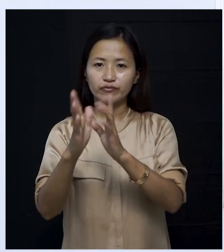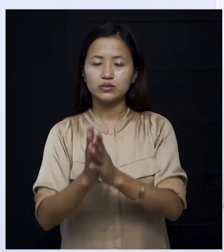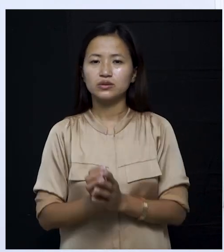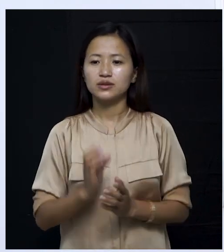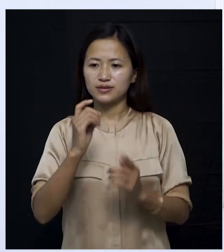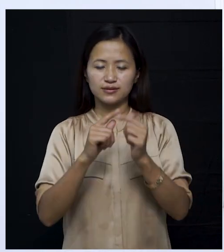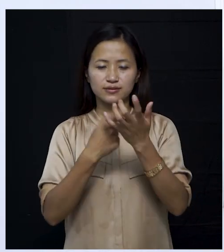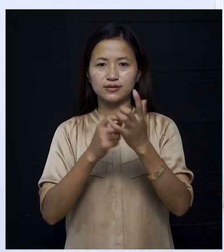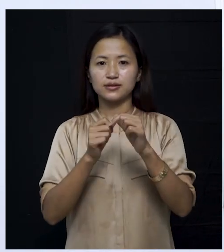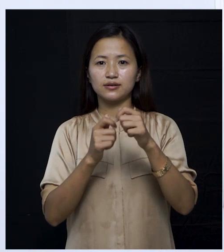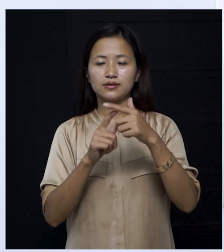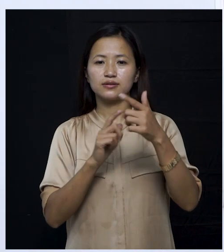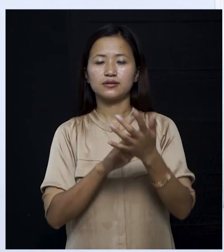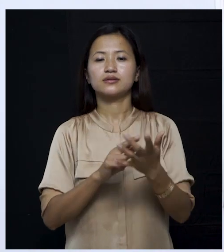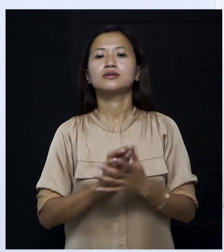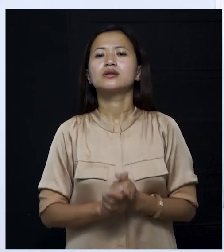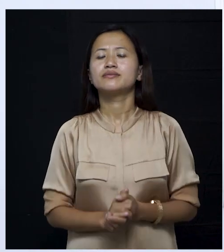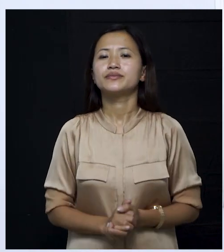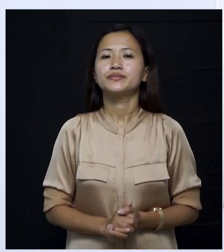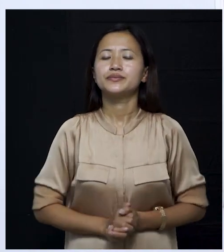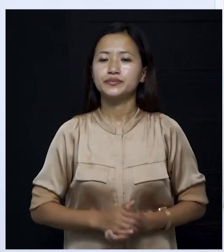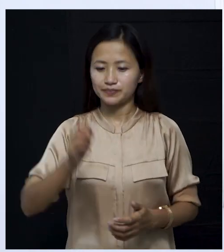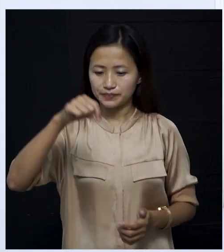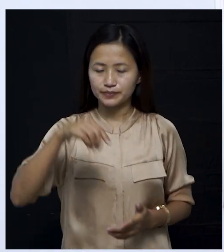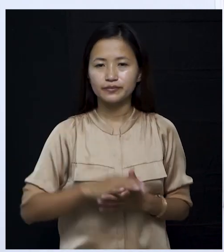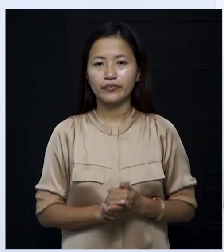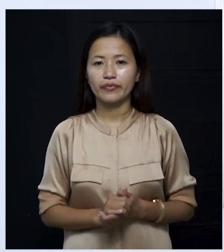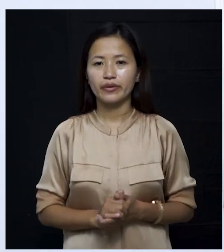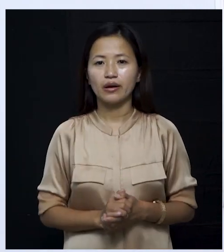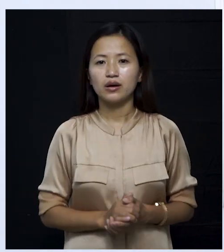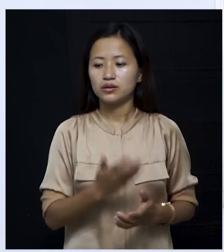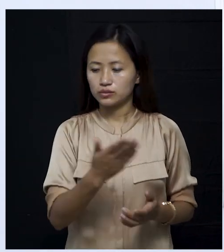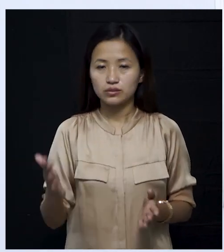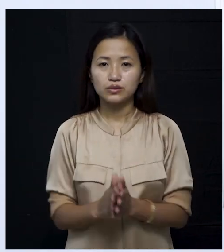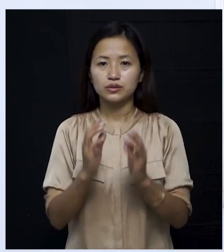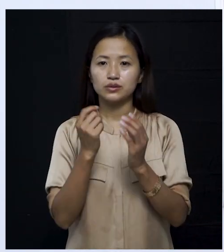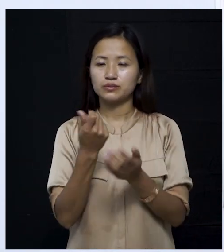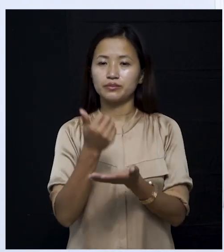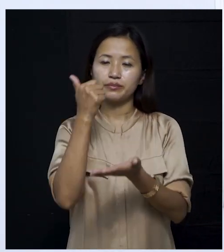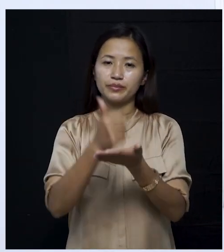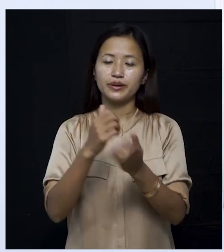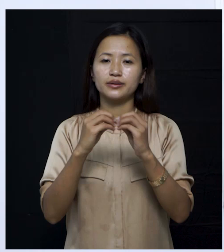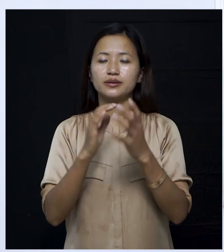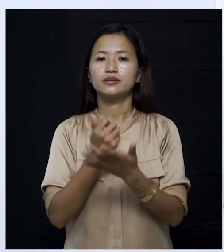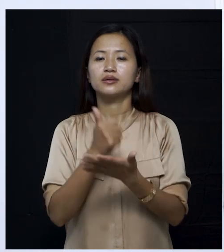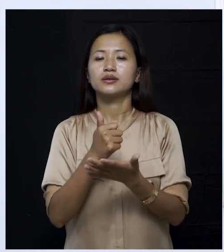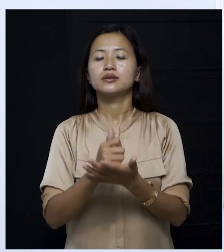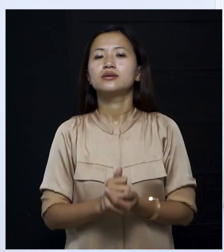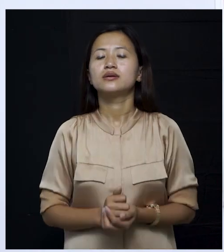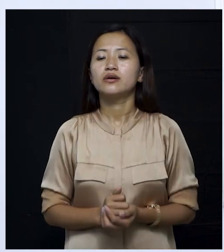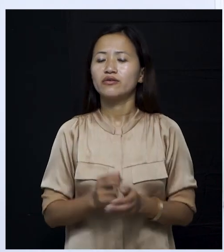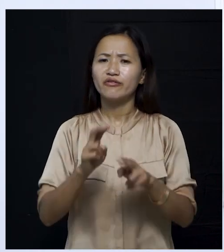of rules and regulation. Okay, then here those bank that comes under this formal, they